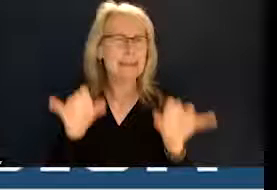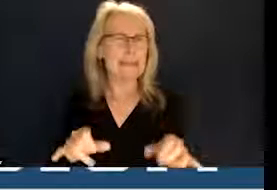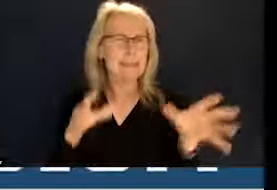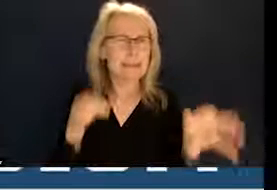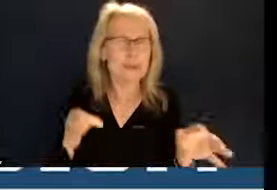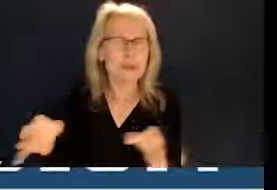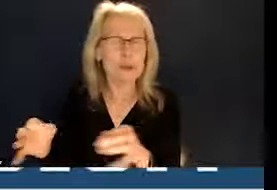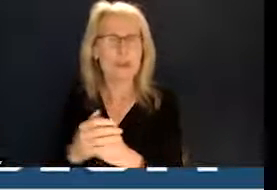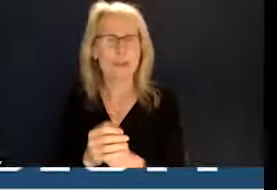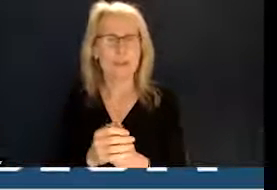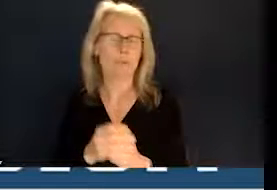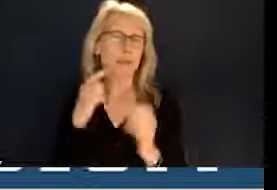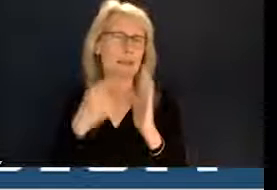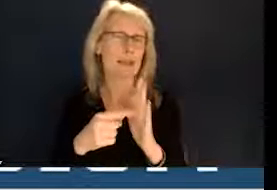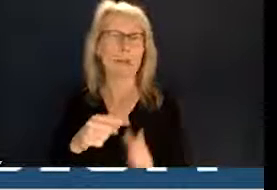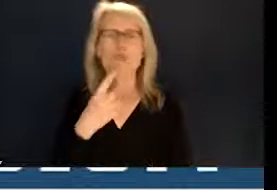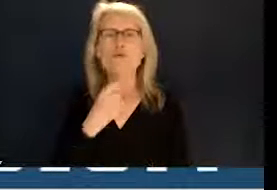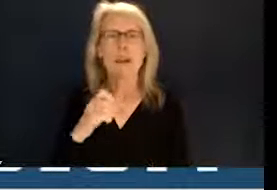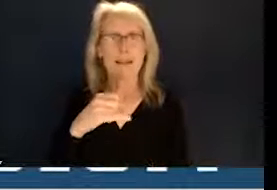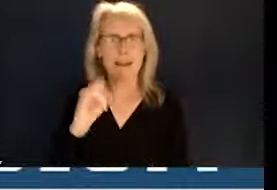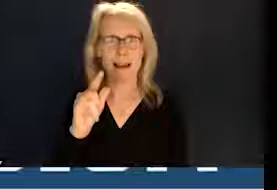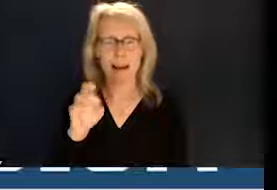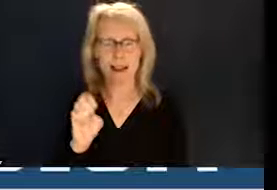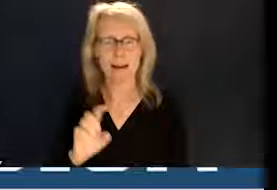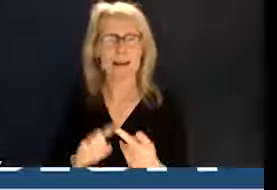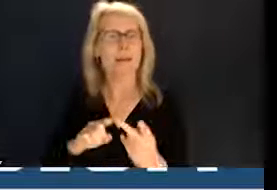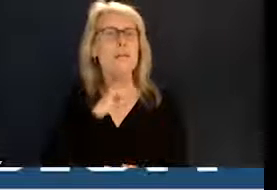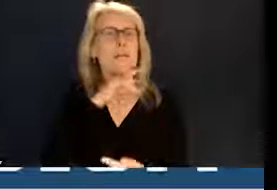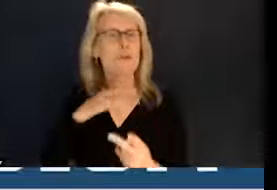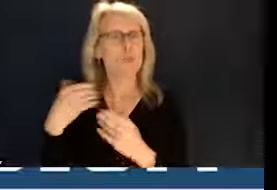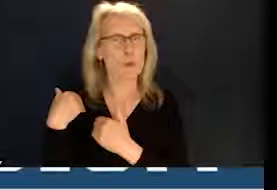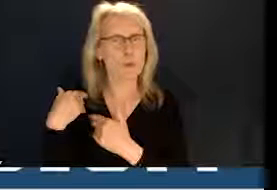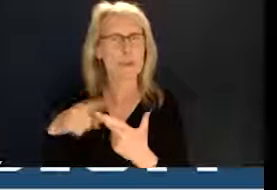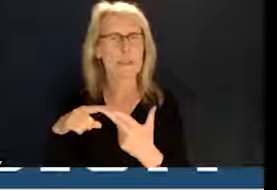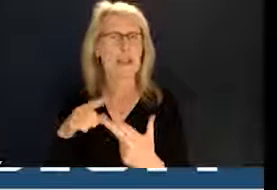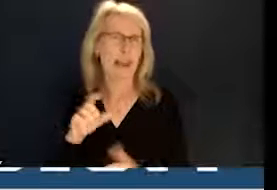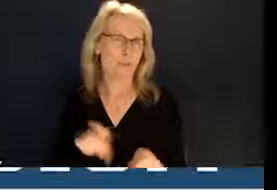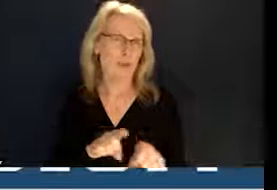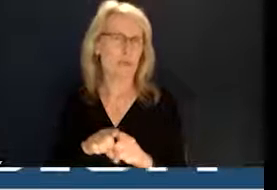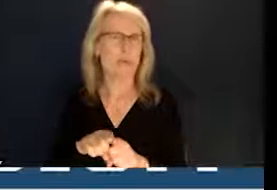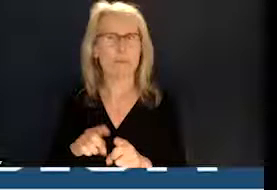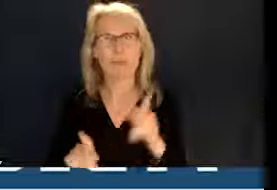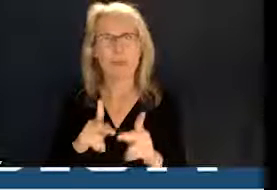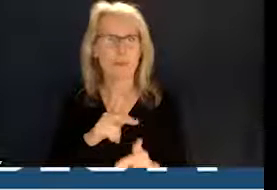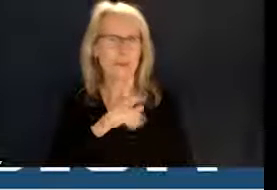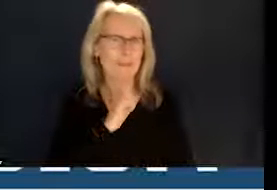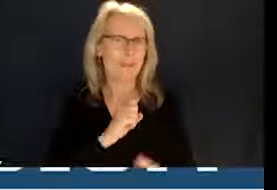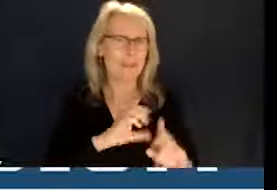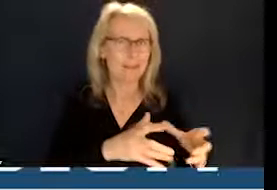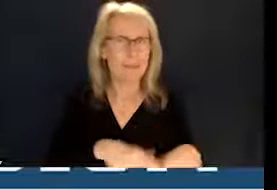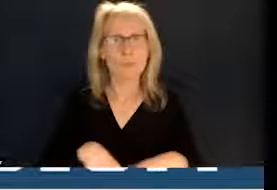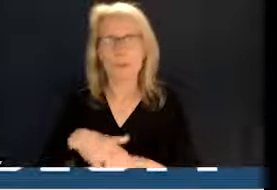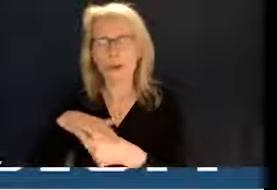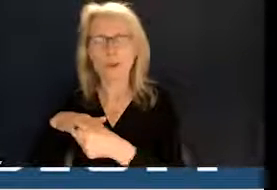is, redlining, pollution burdens, and socioeconomic disparities, directly shape the very urban